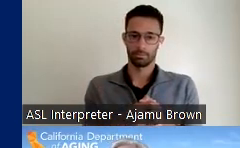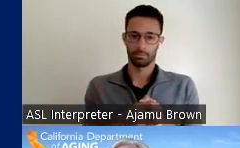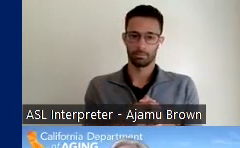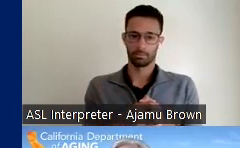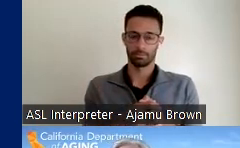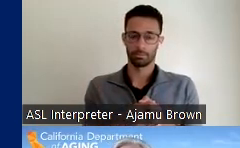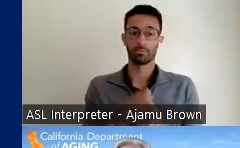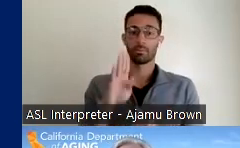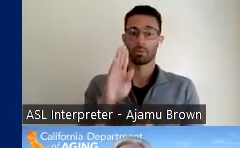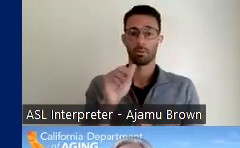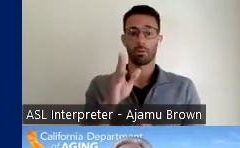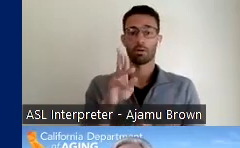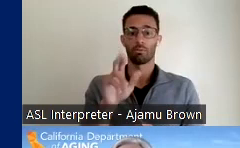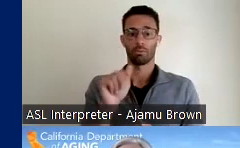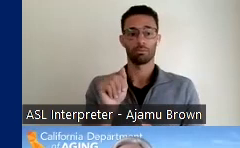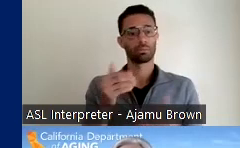Barbara, go ahead.